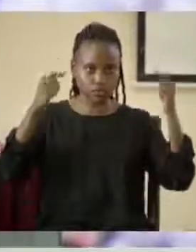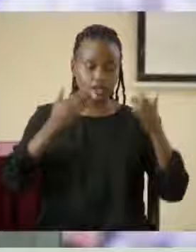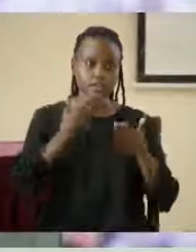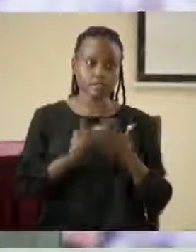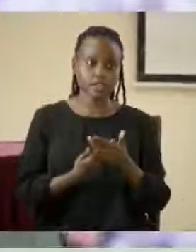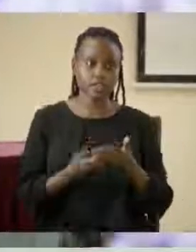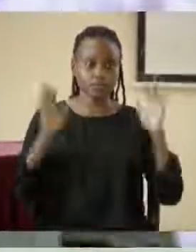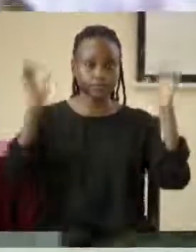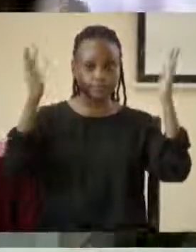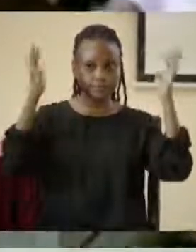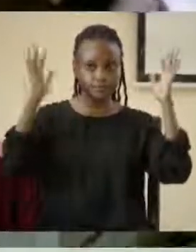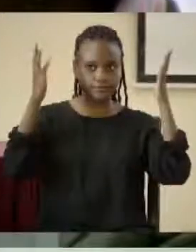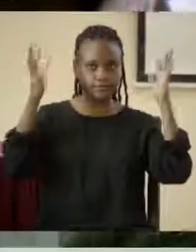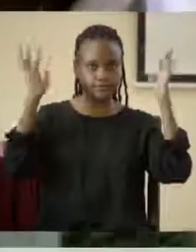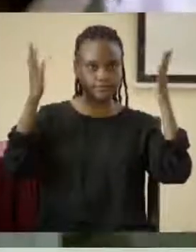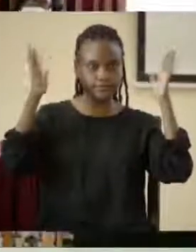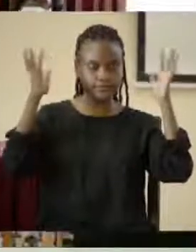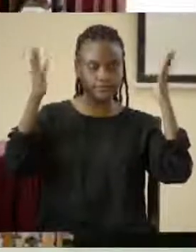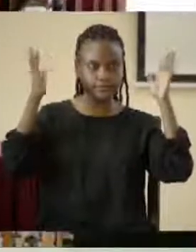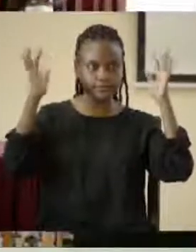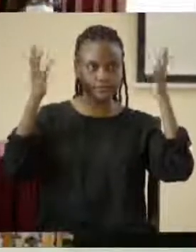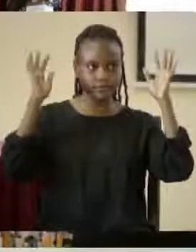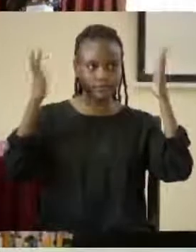thank you.